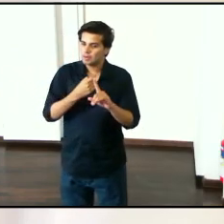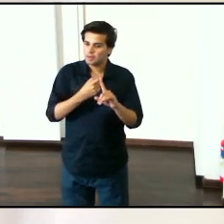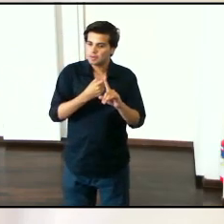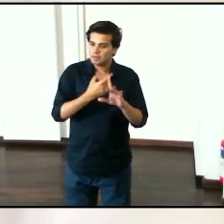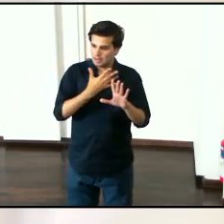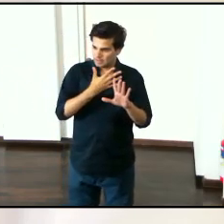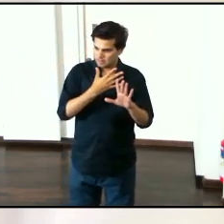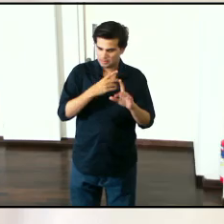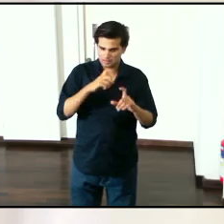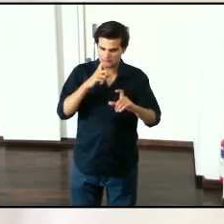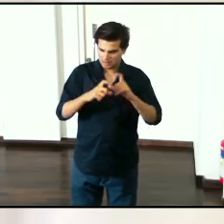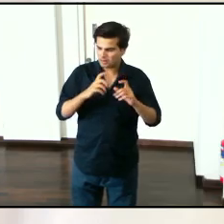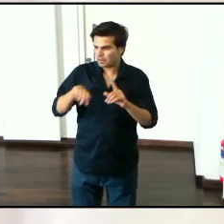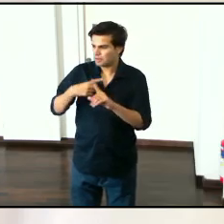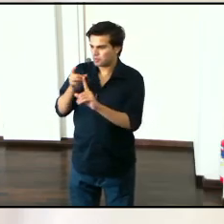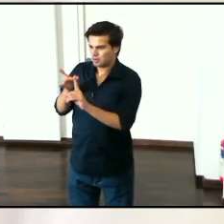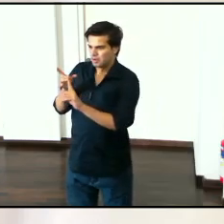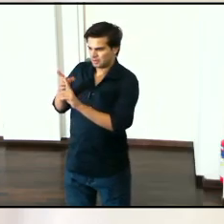solidarity. It's about,